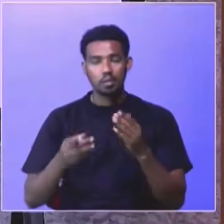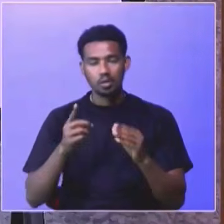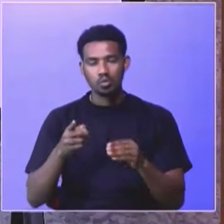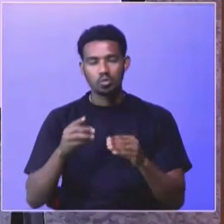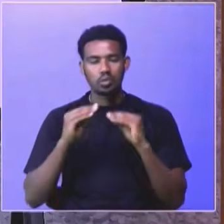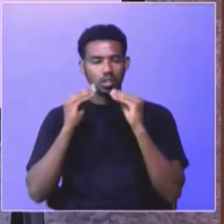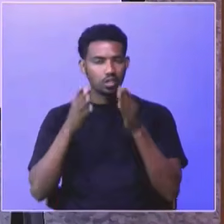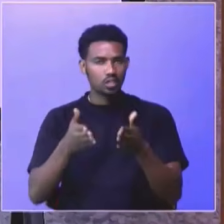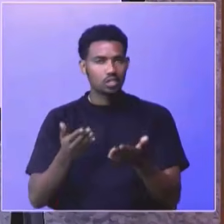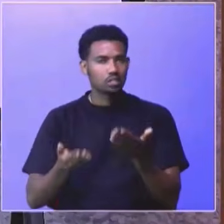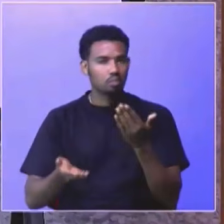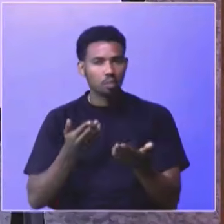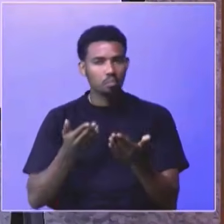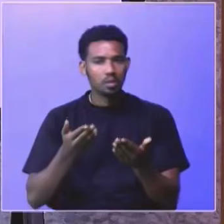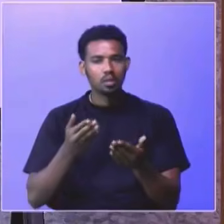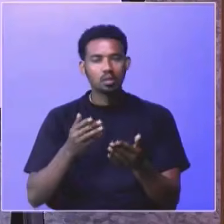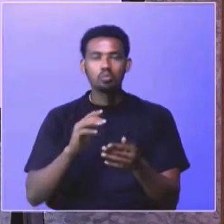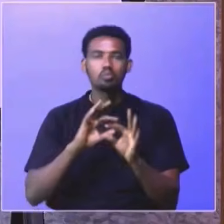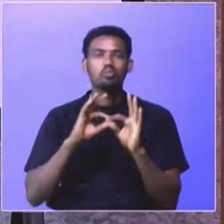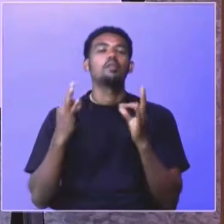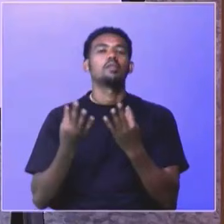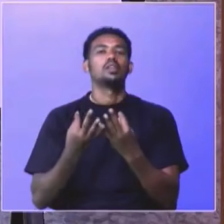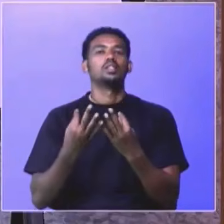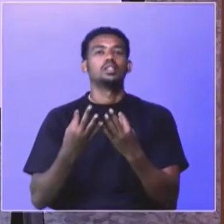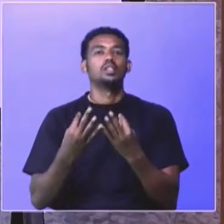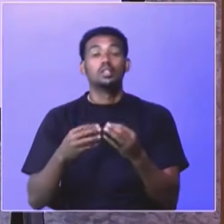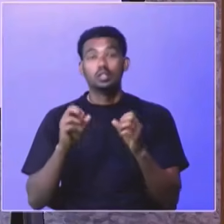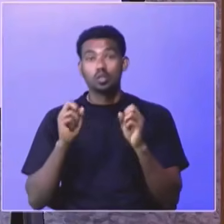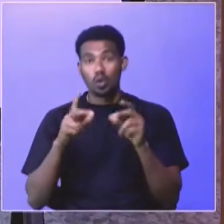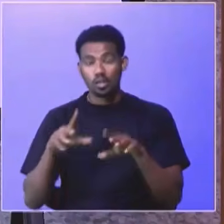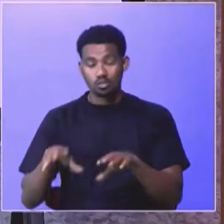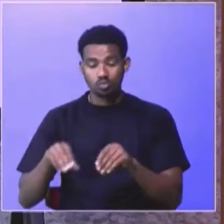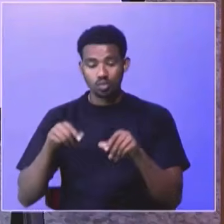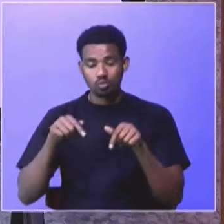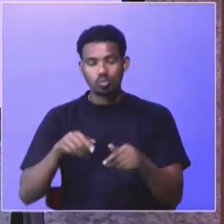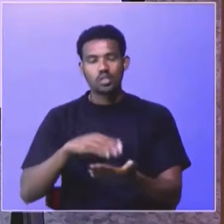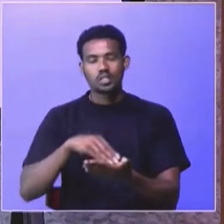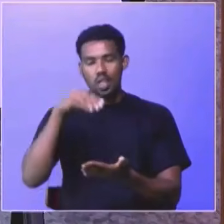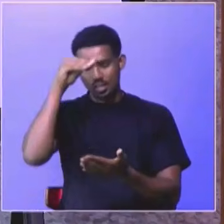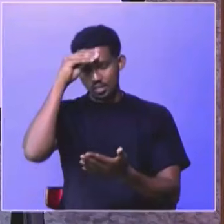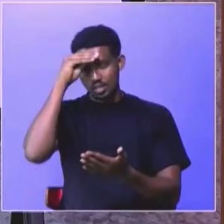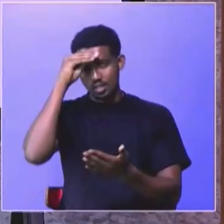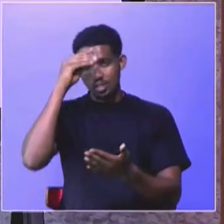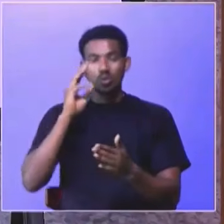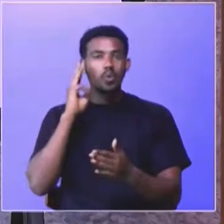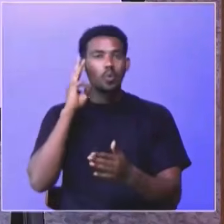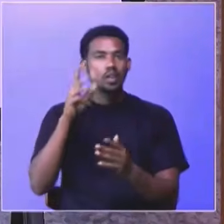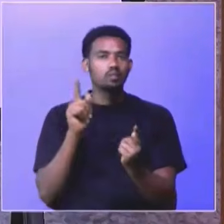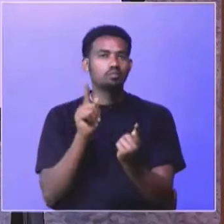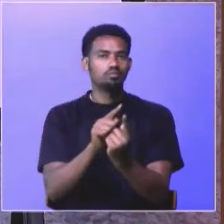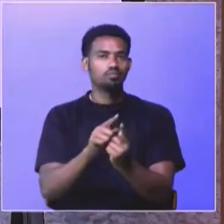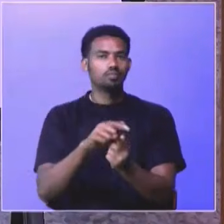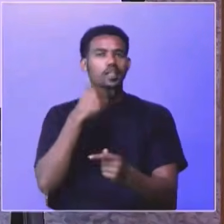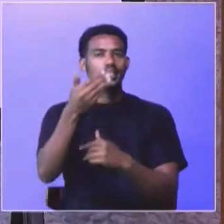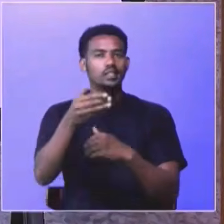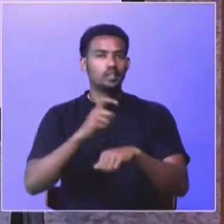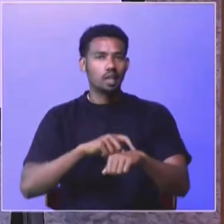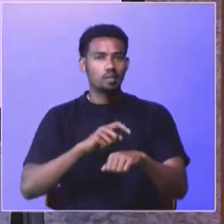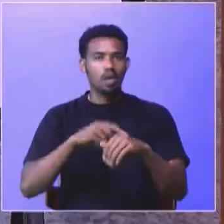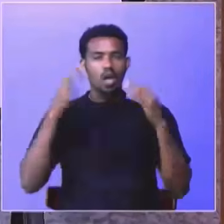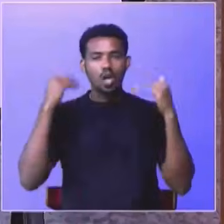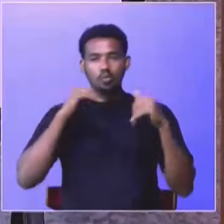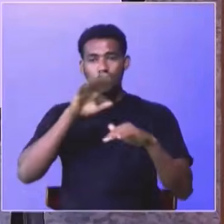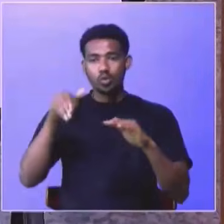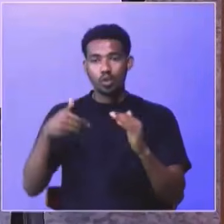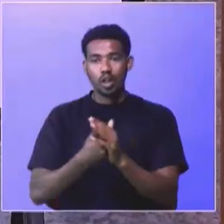teachers, maybe your parents. So students, this is today's lesson. We will see next time. I hope you